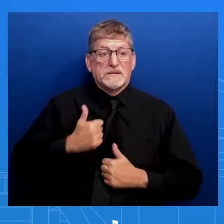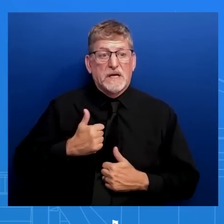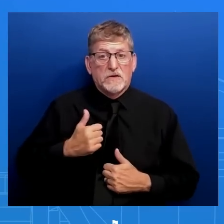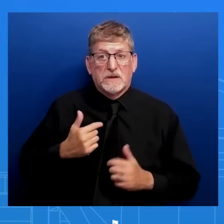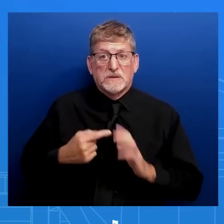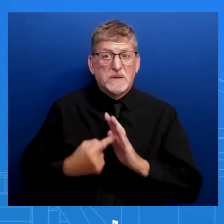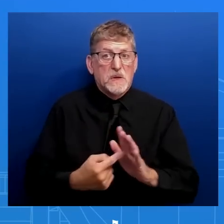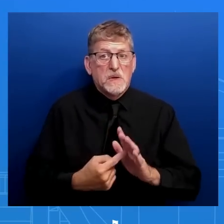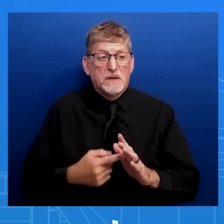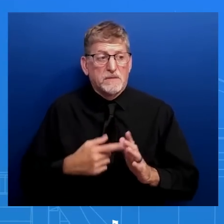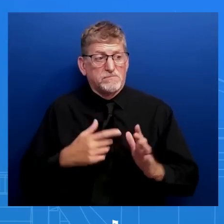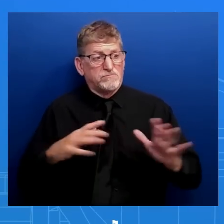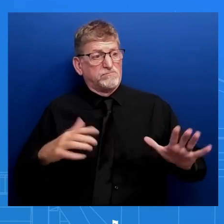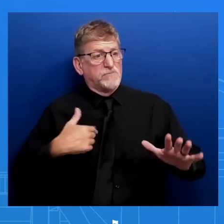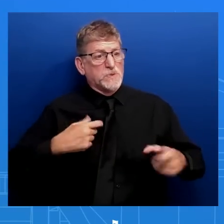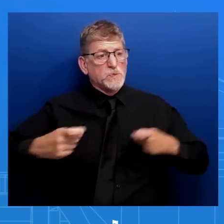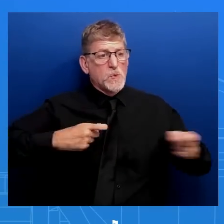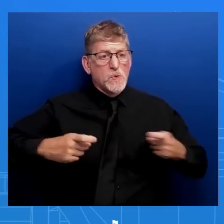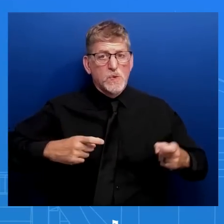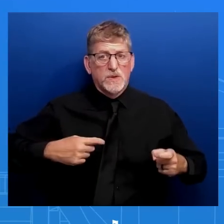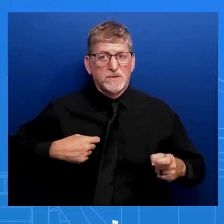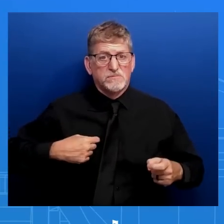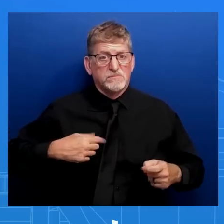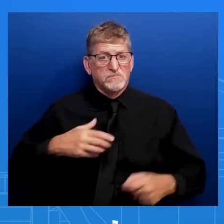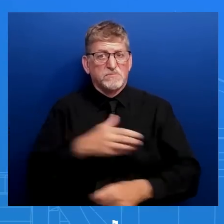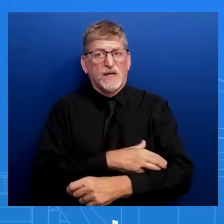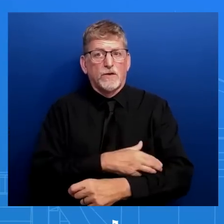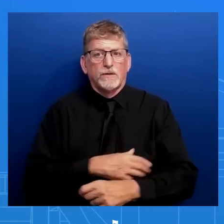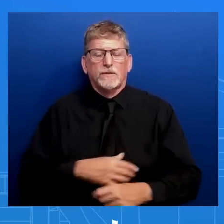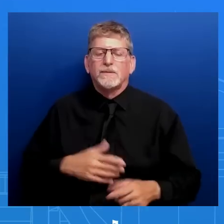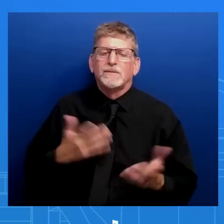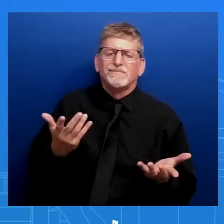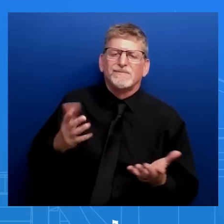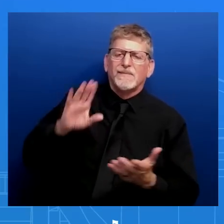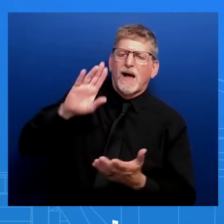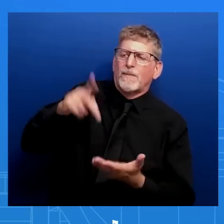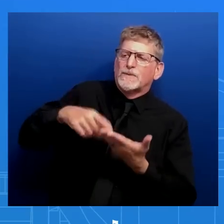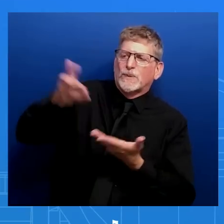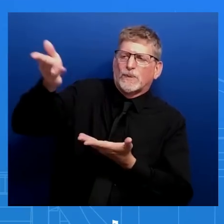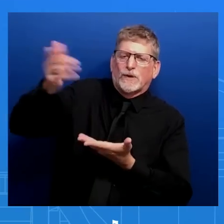to speculate about what that might be. We have been watching